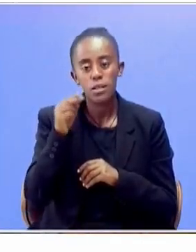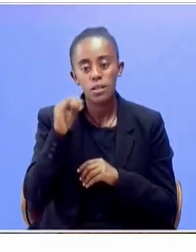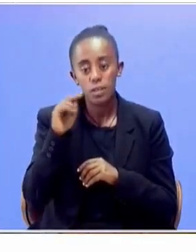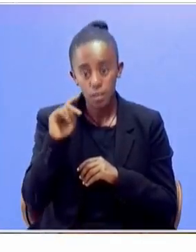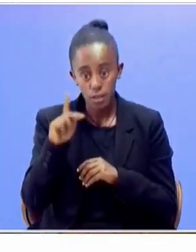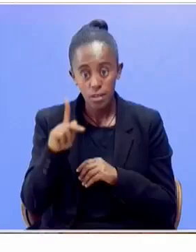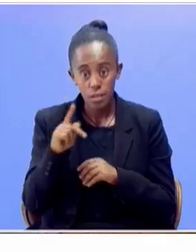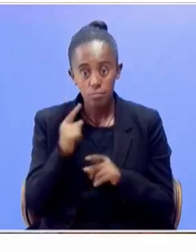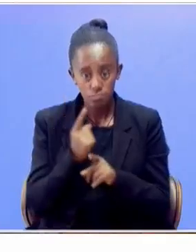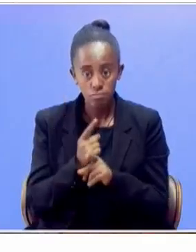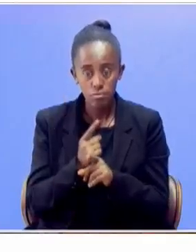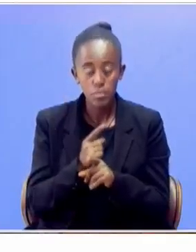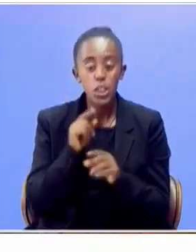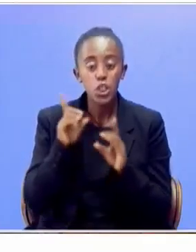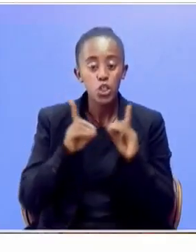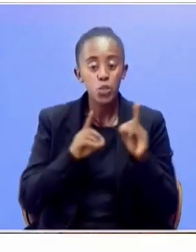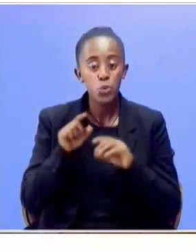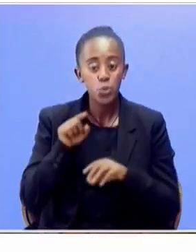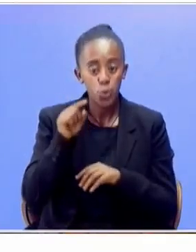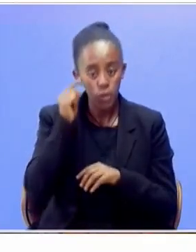yeah? Do you think